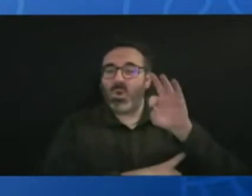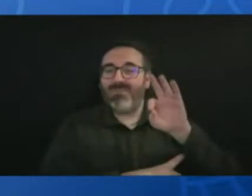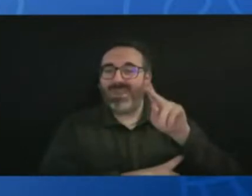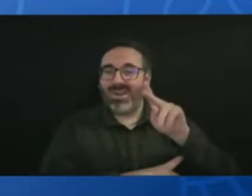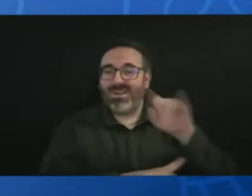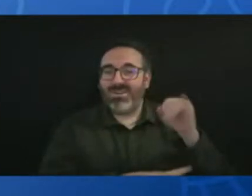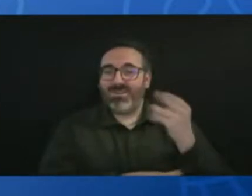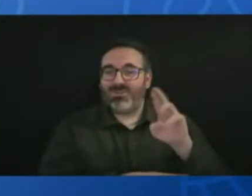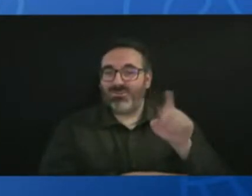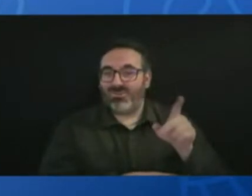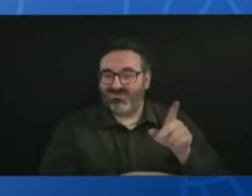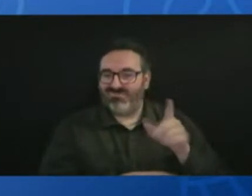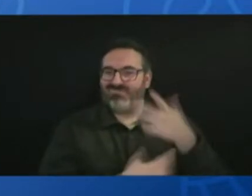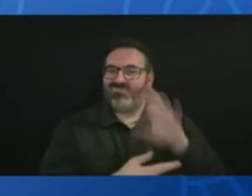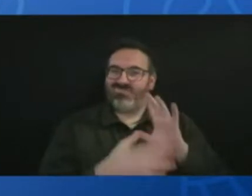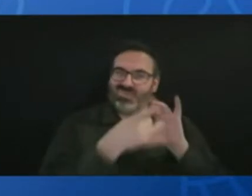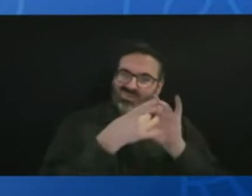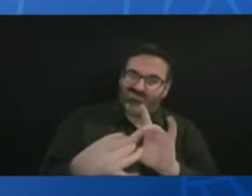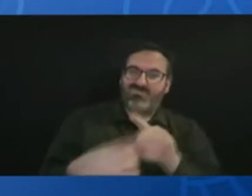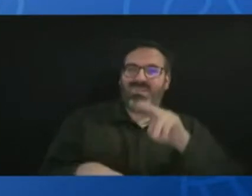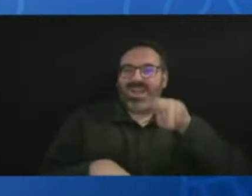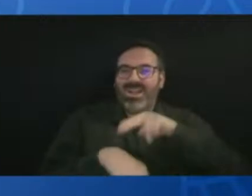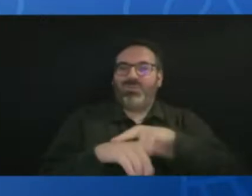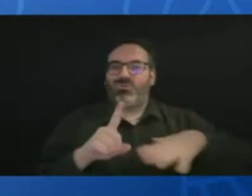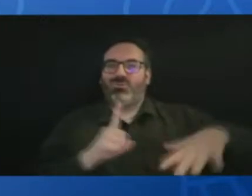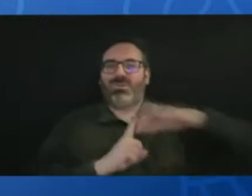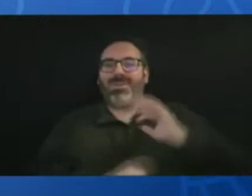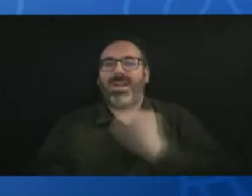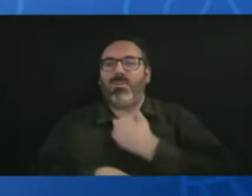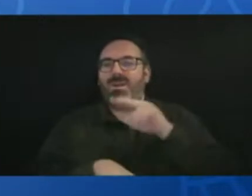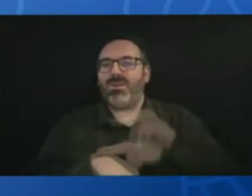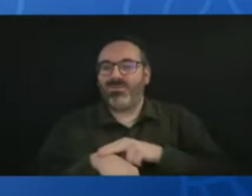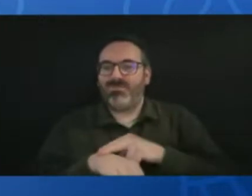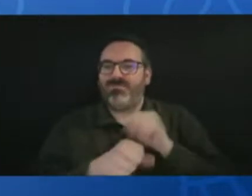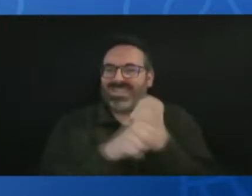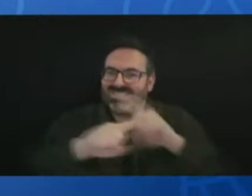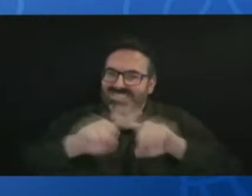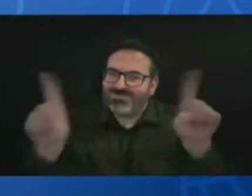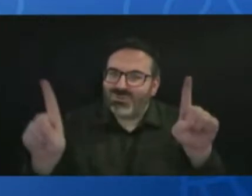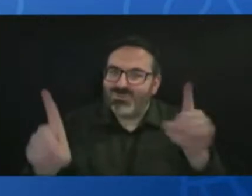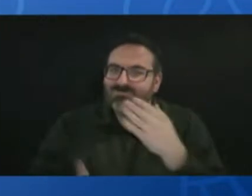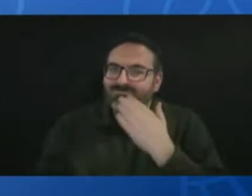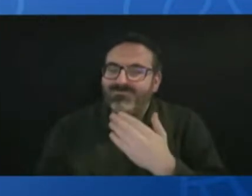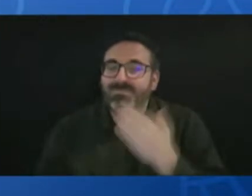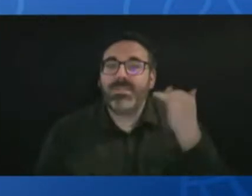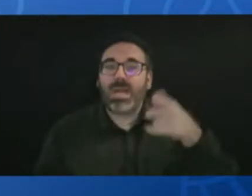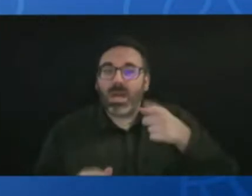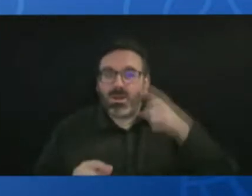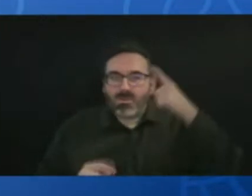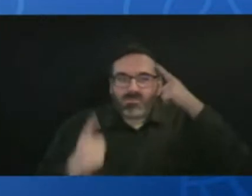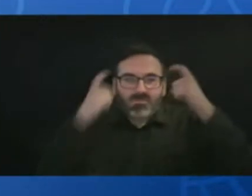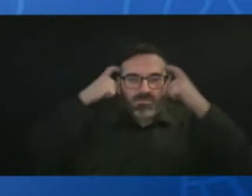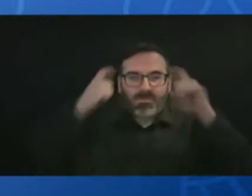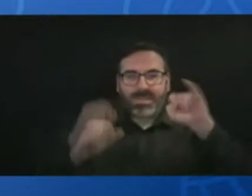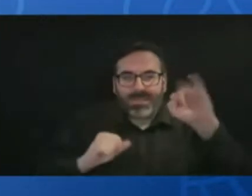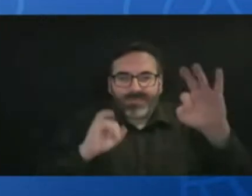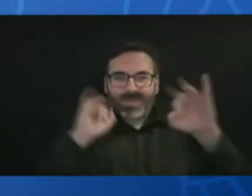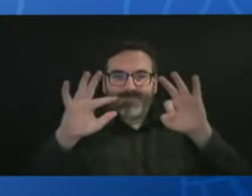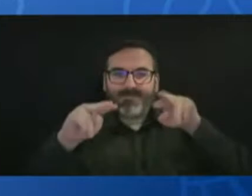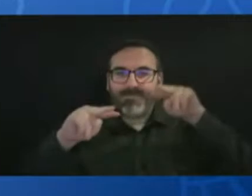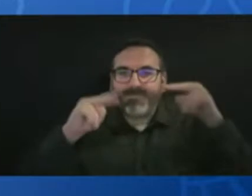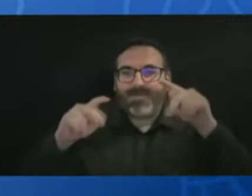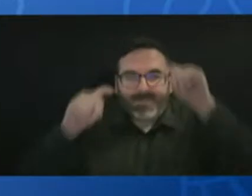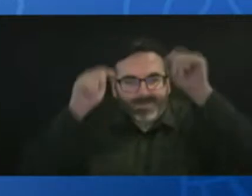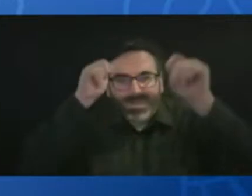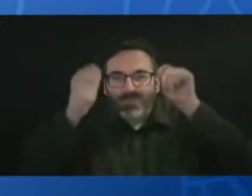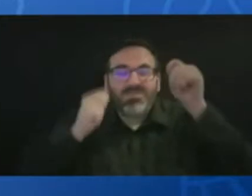a difference as well. As far as the speculation and conspiracy theories about what was happening regarding that